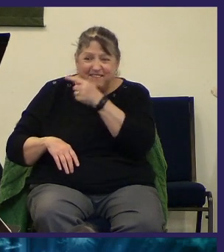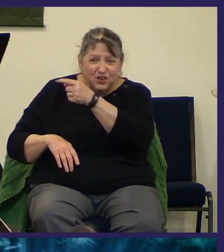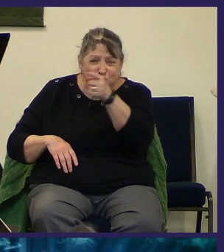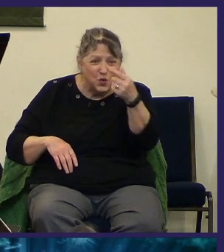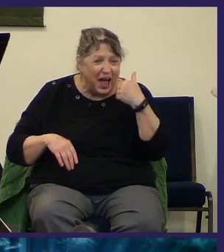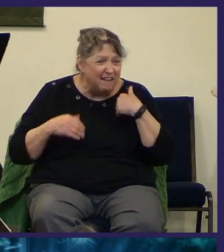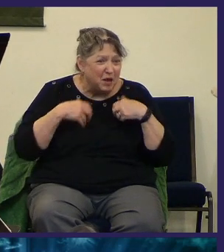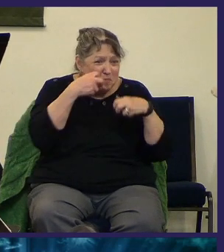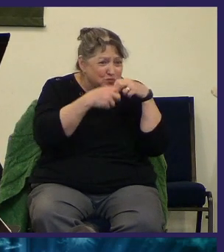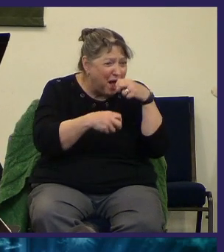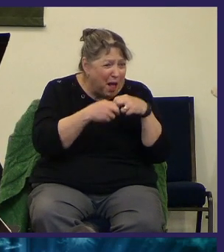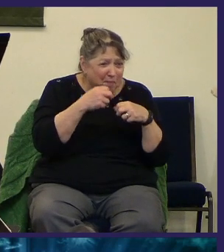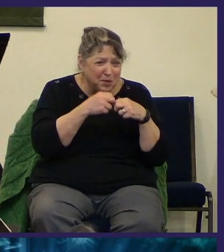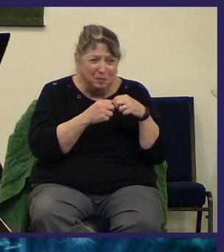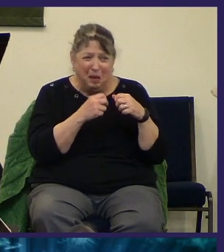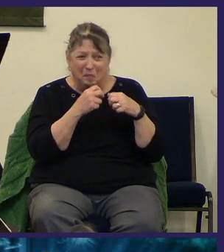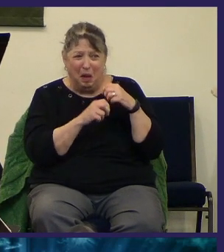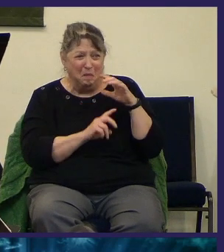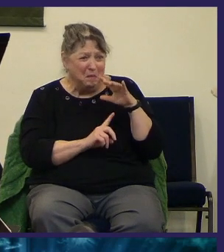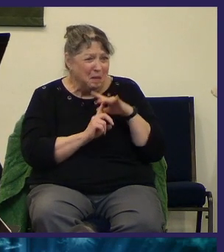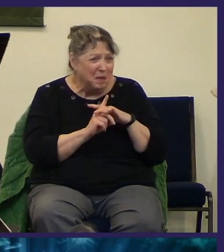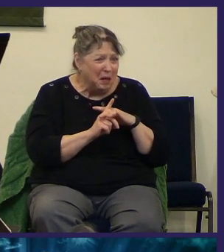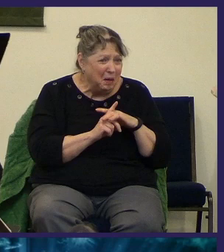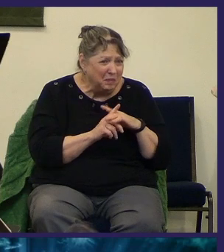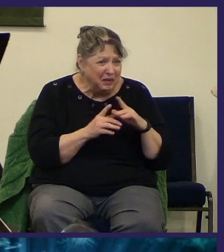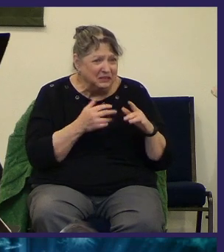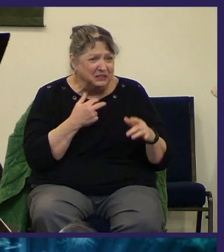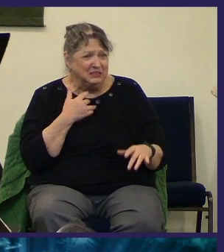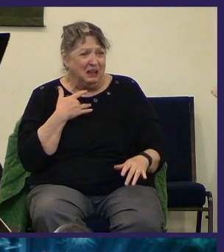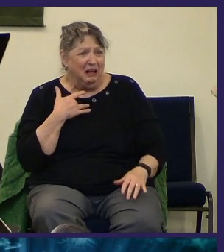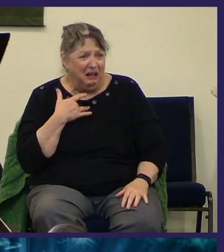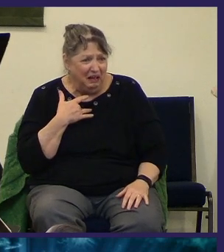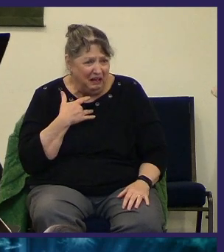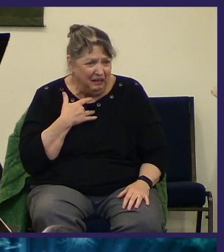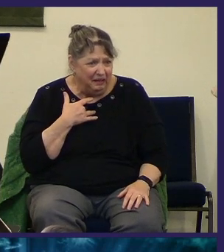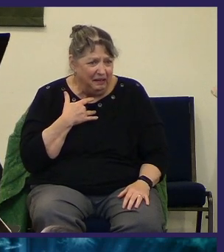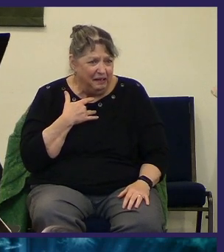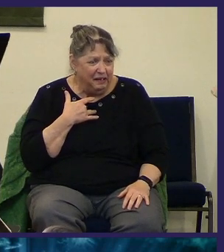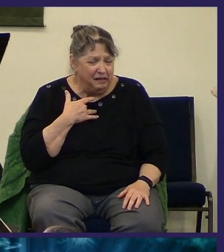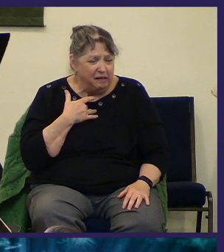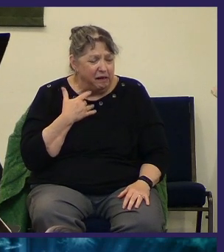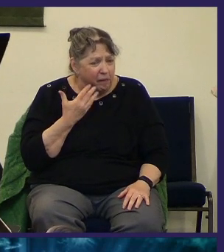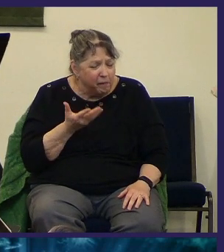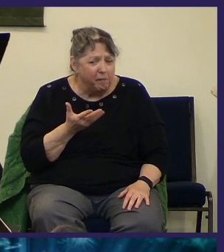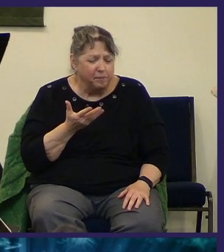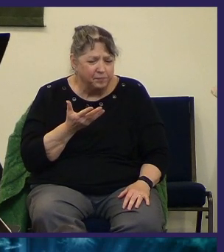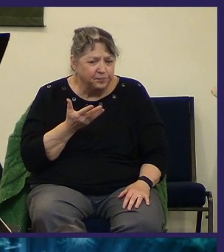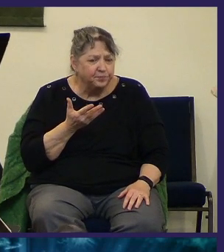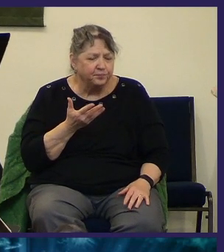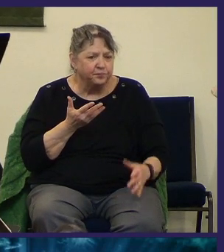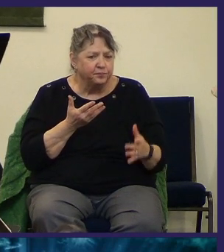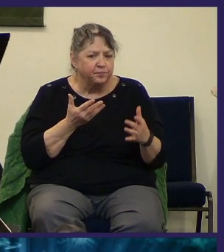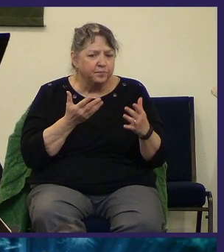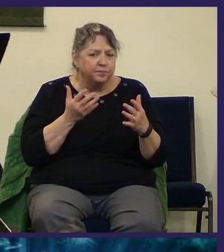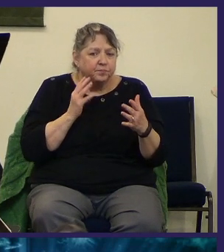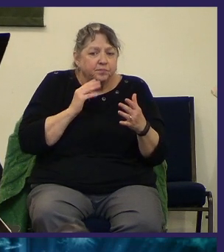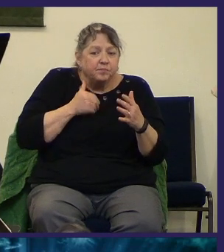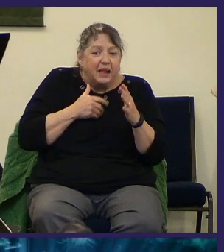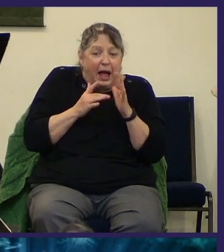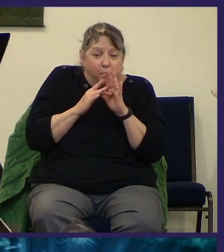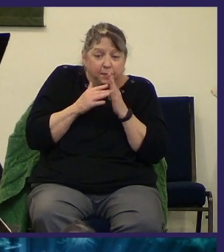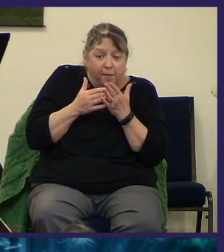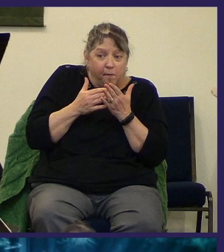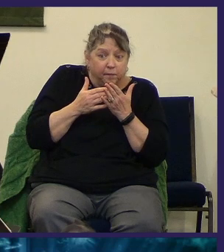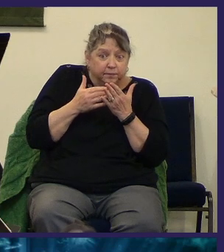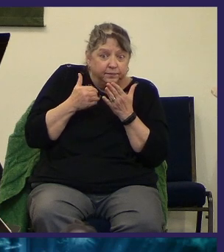know quite where to go in the bible in the back there's a help session that'll point you to scriptures to help you now